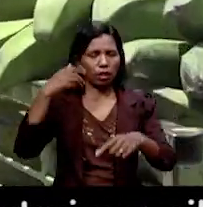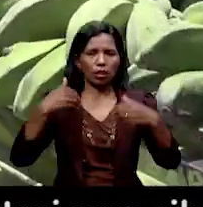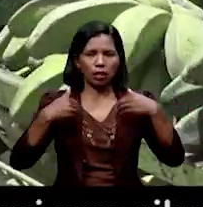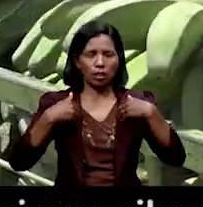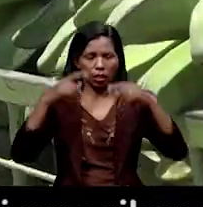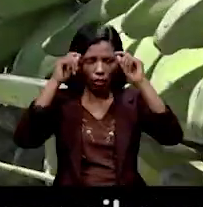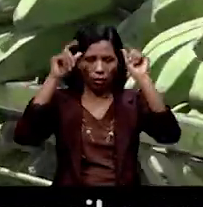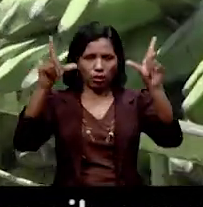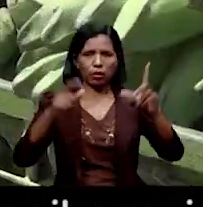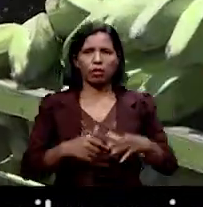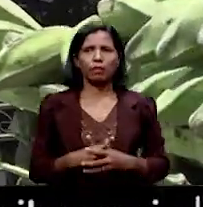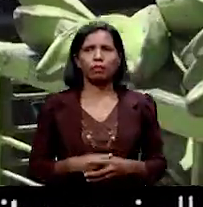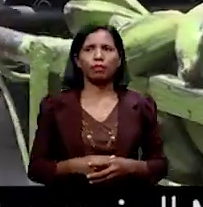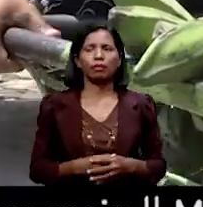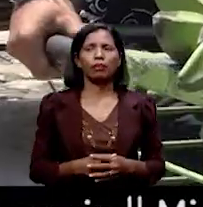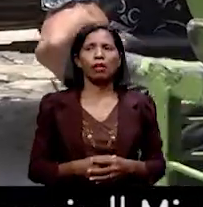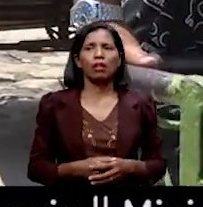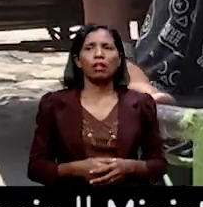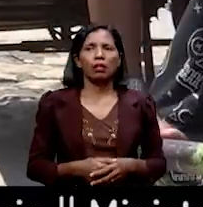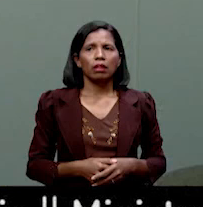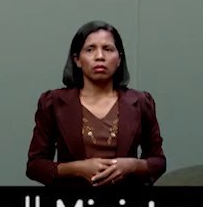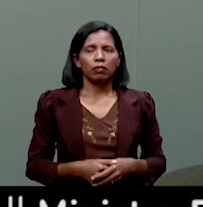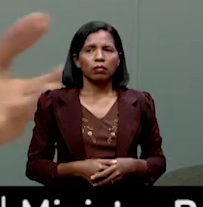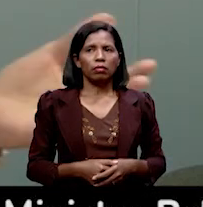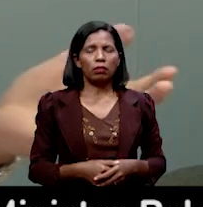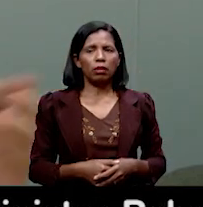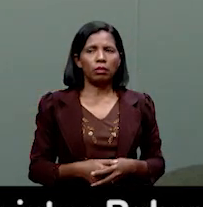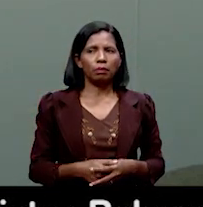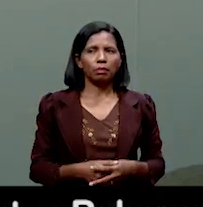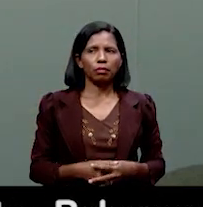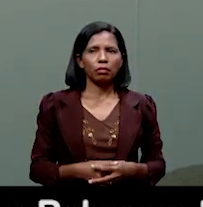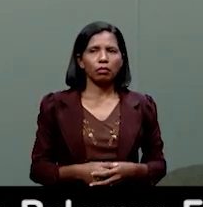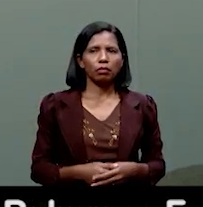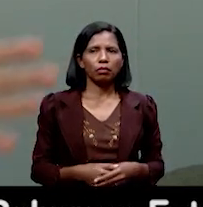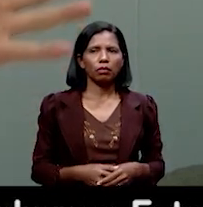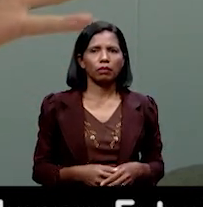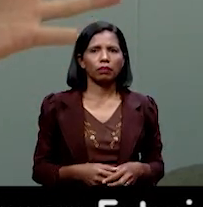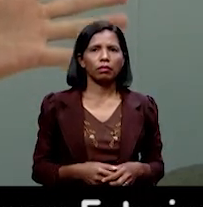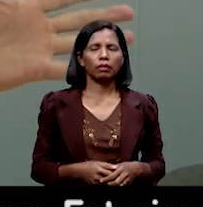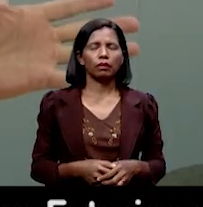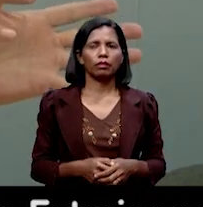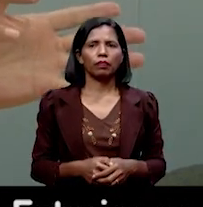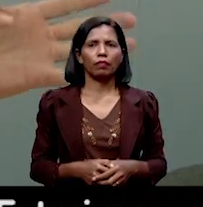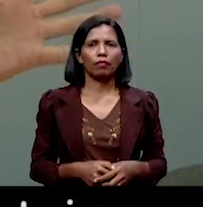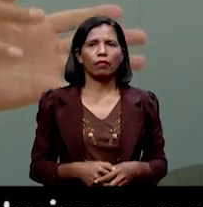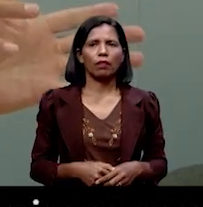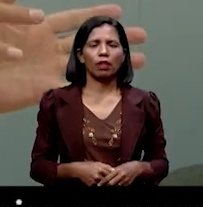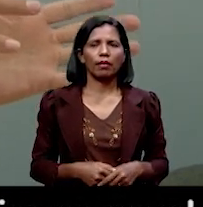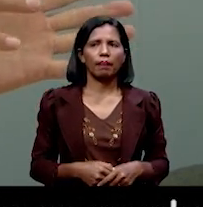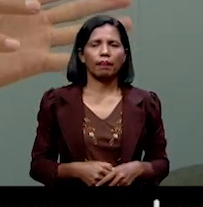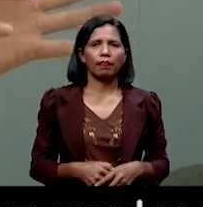iha Timor-Leste. What we say to all the candidates and all the parties is remember the bad years